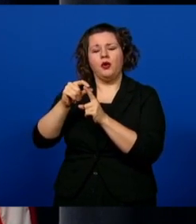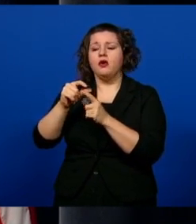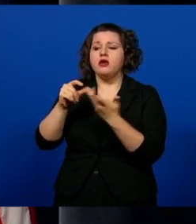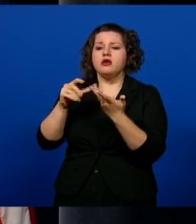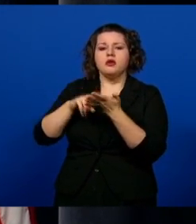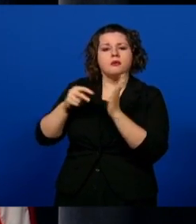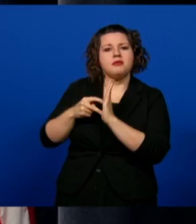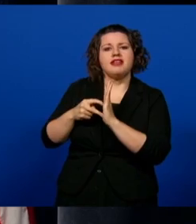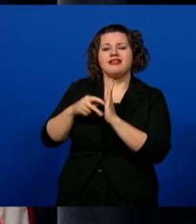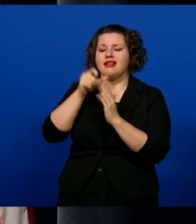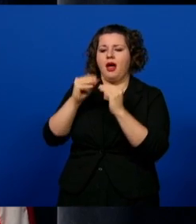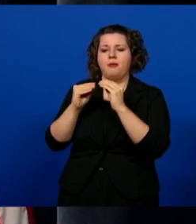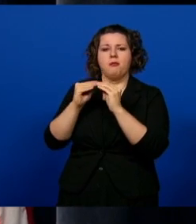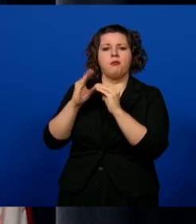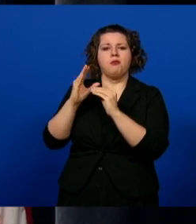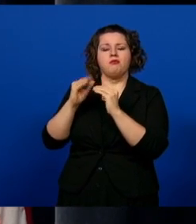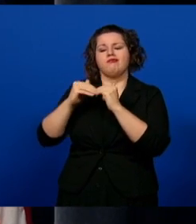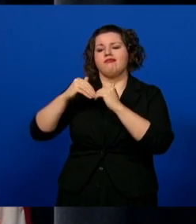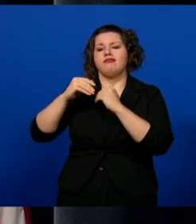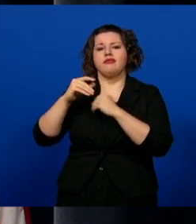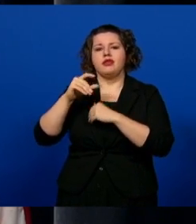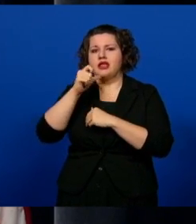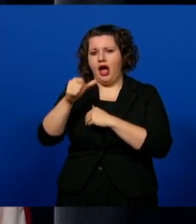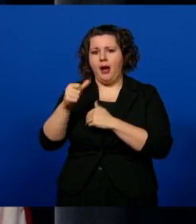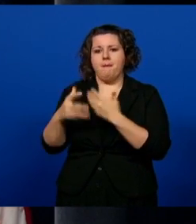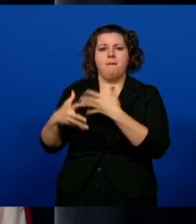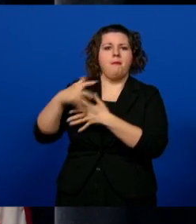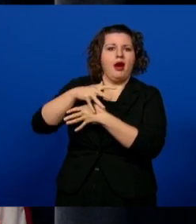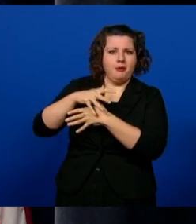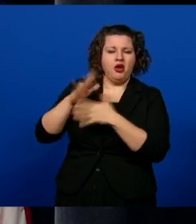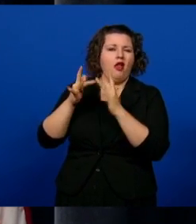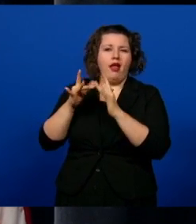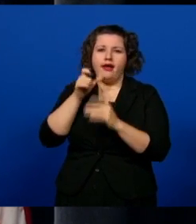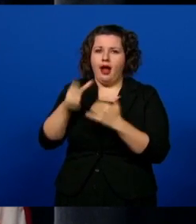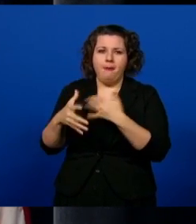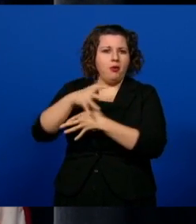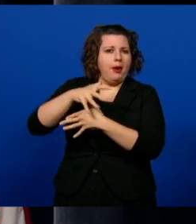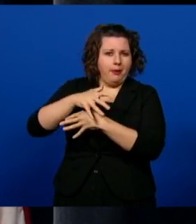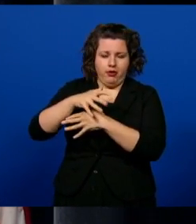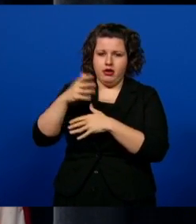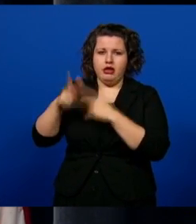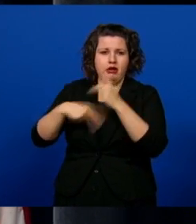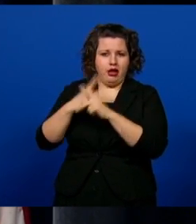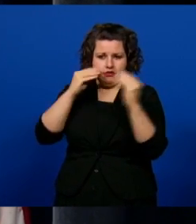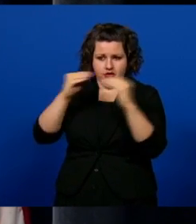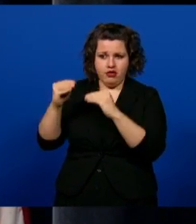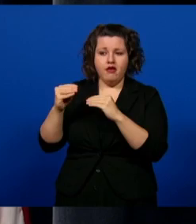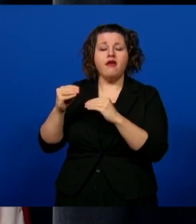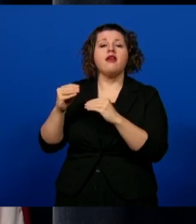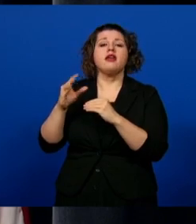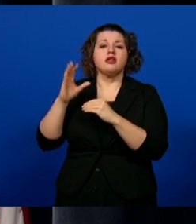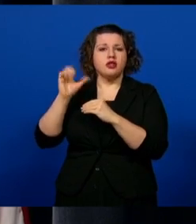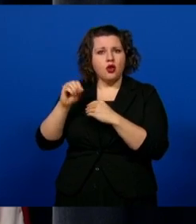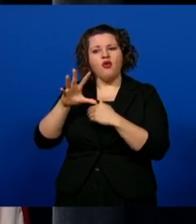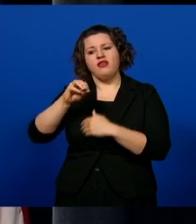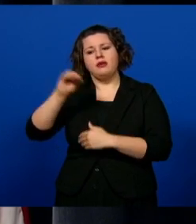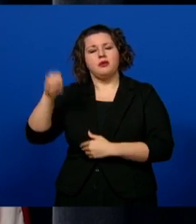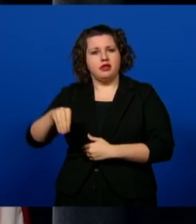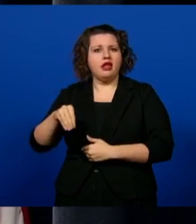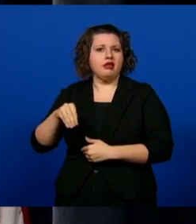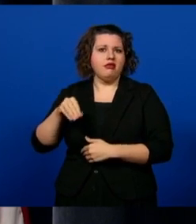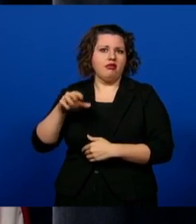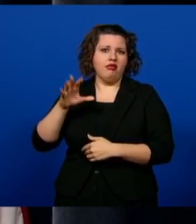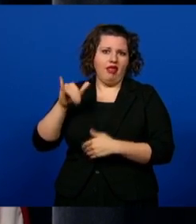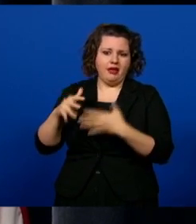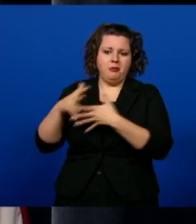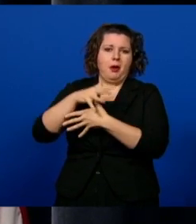not be the primary form of instruction. 50% is a high-level baseline for primarily. So 50% of the time